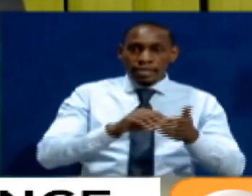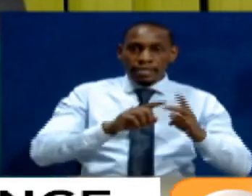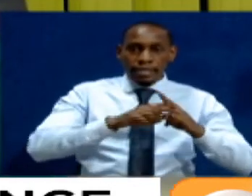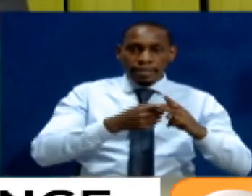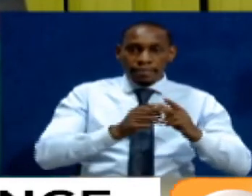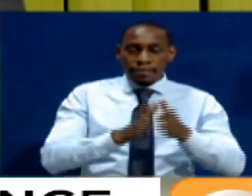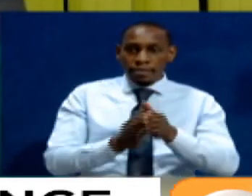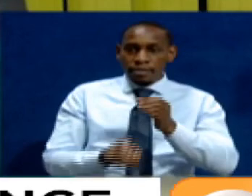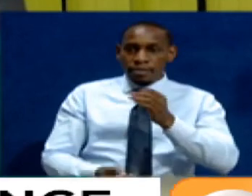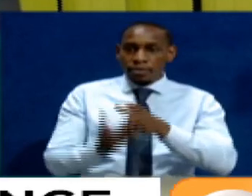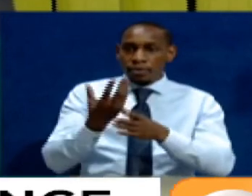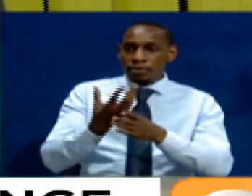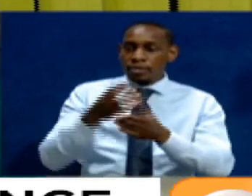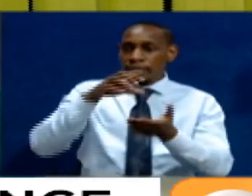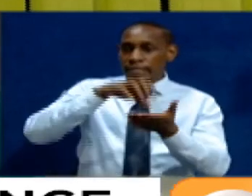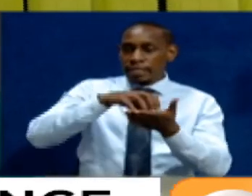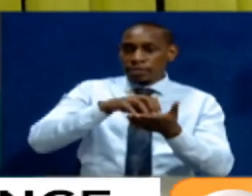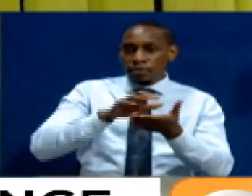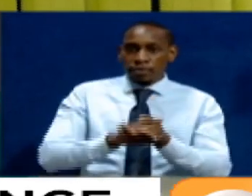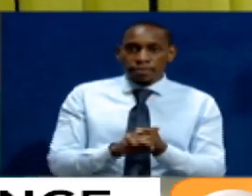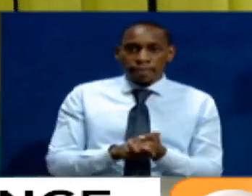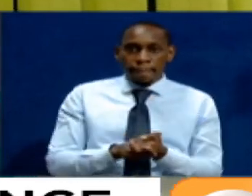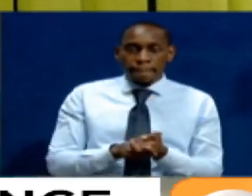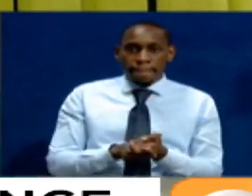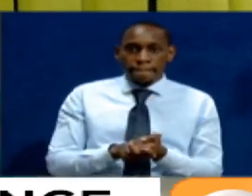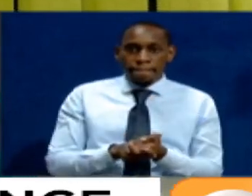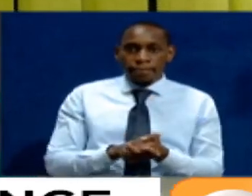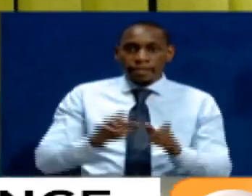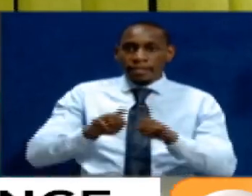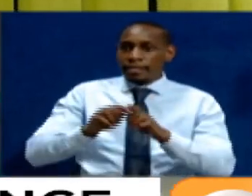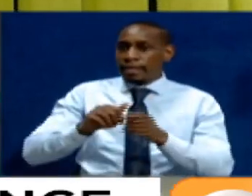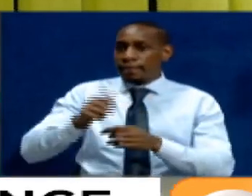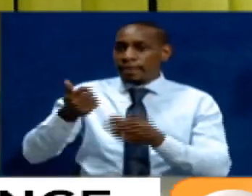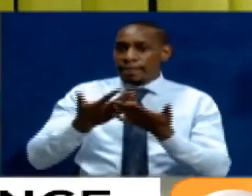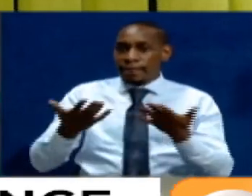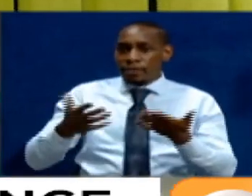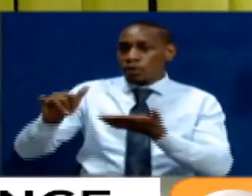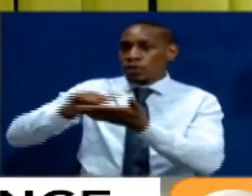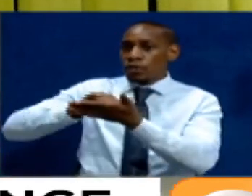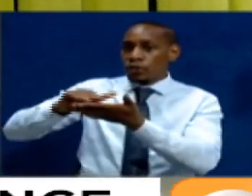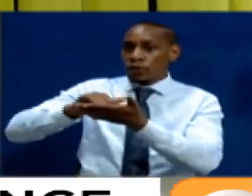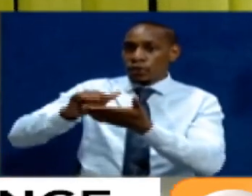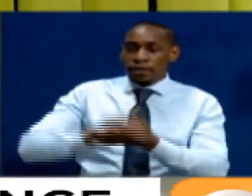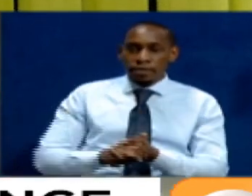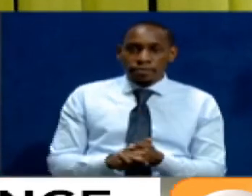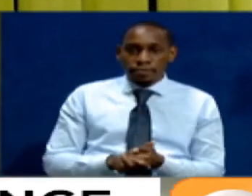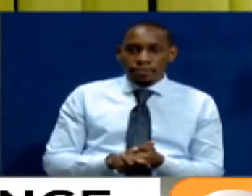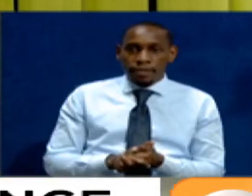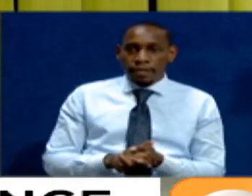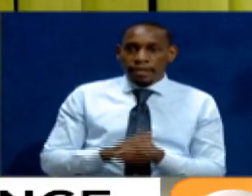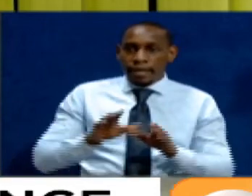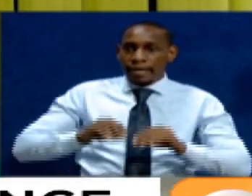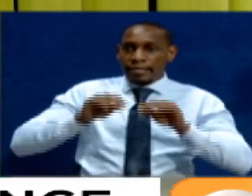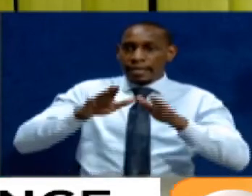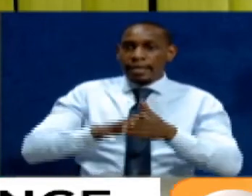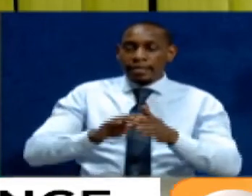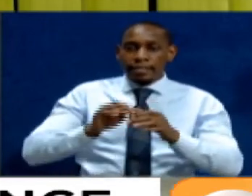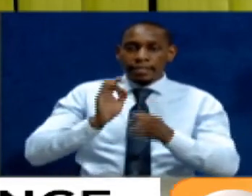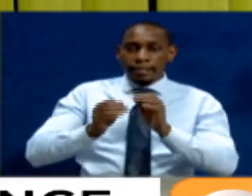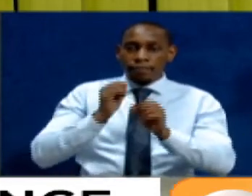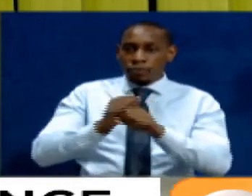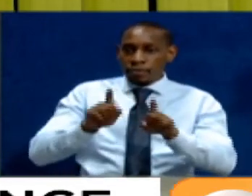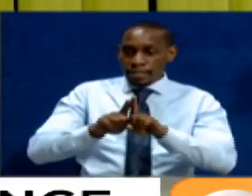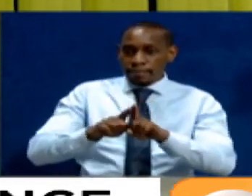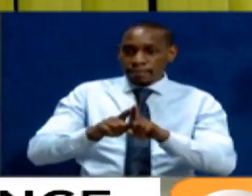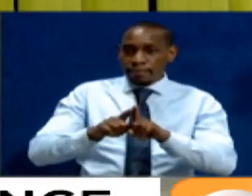repair it, we put valves, we stitch it, just like anybody else in New York or Melbourne. If we can do that